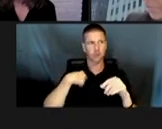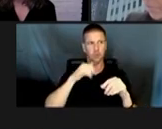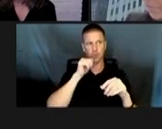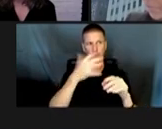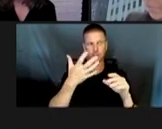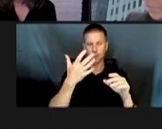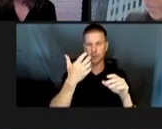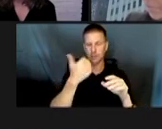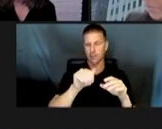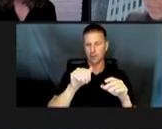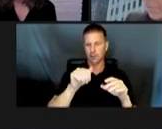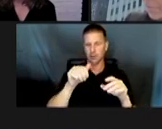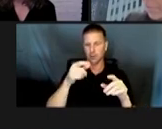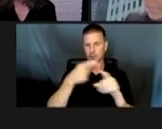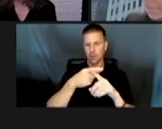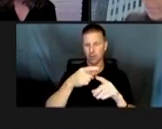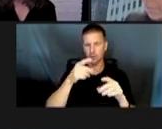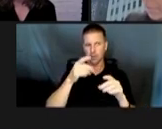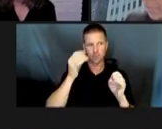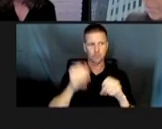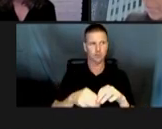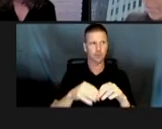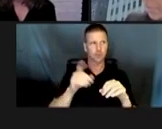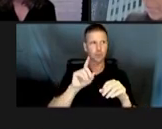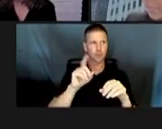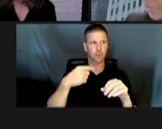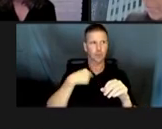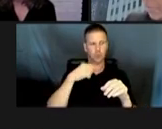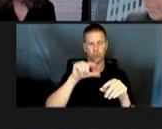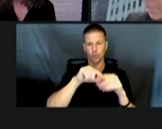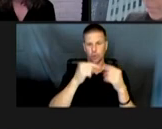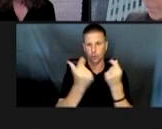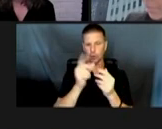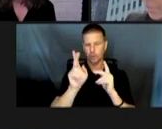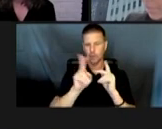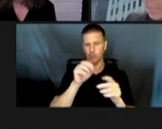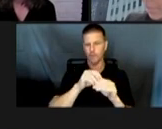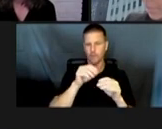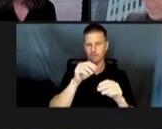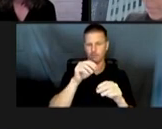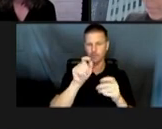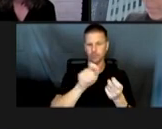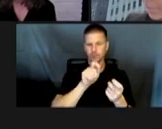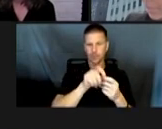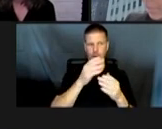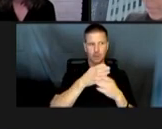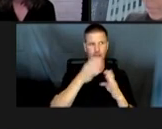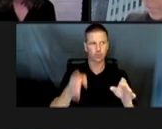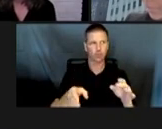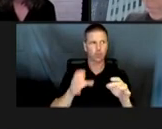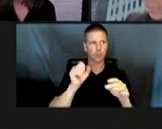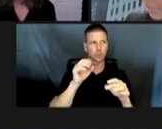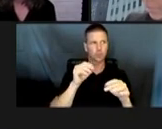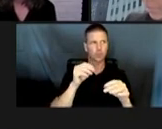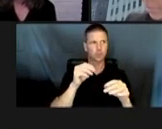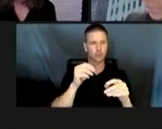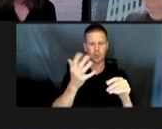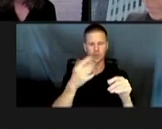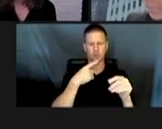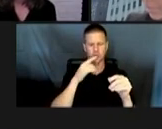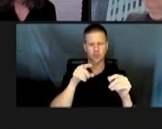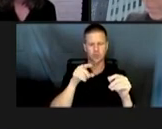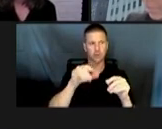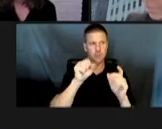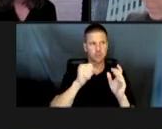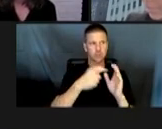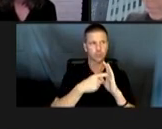identity or any intersectional individual where we are grouping people in certain neighborhoods. And so what I'll say to that is what this is